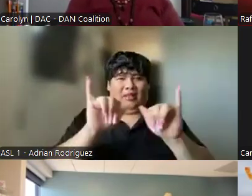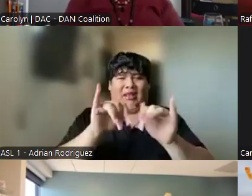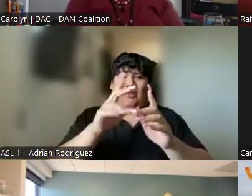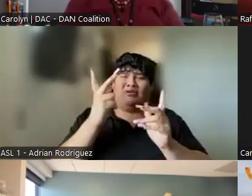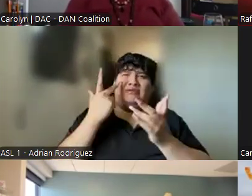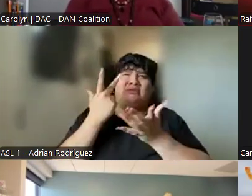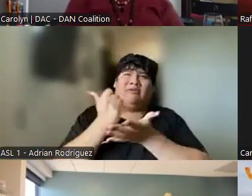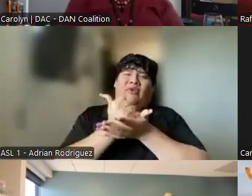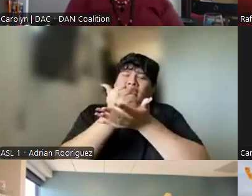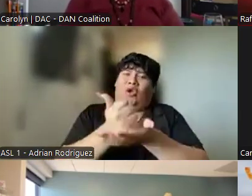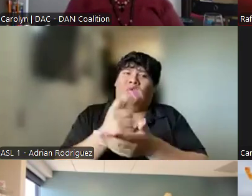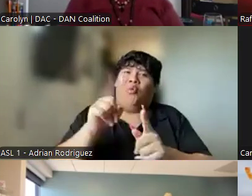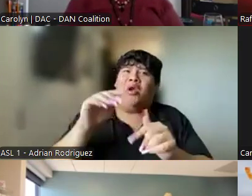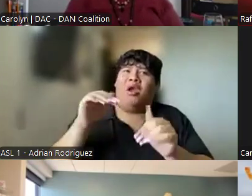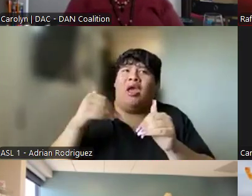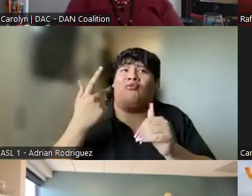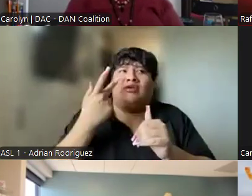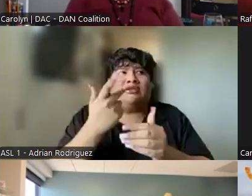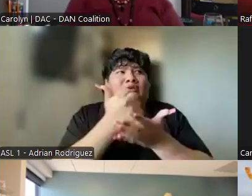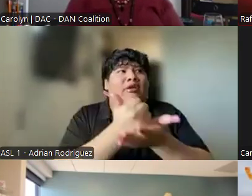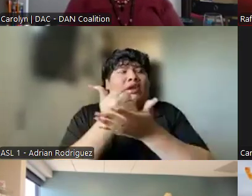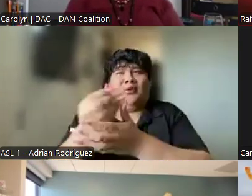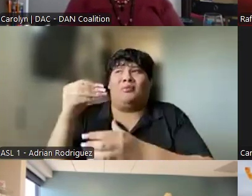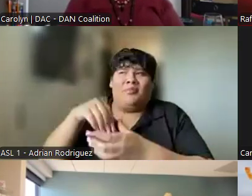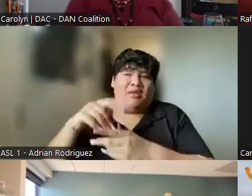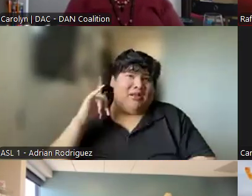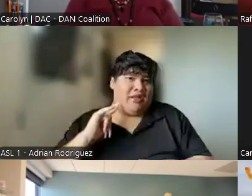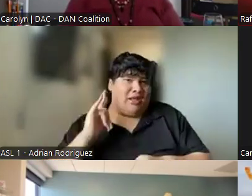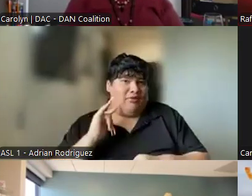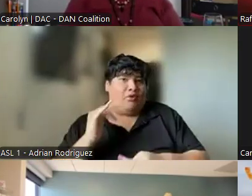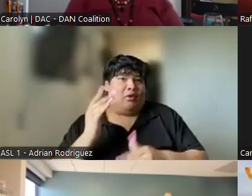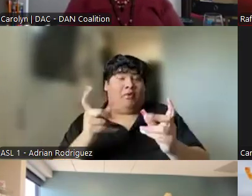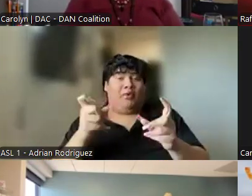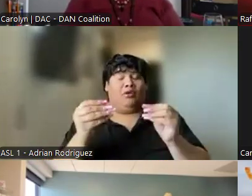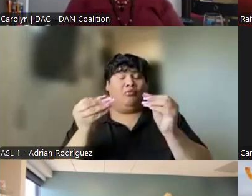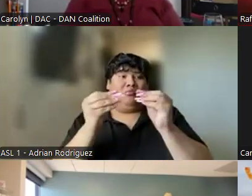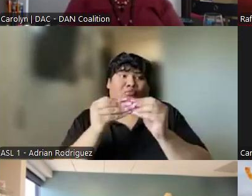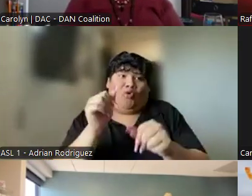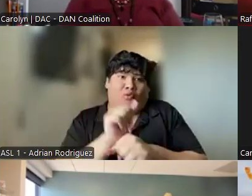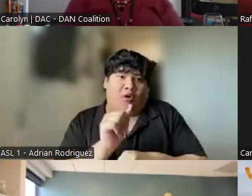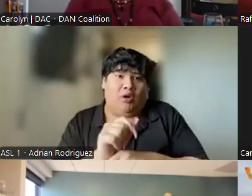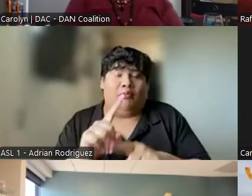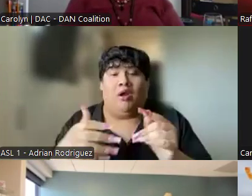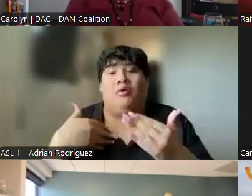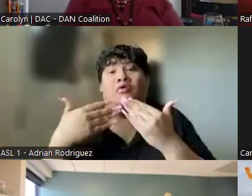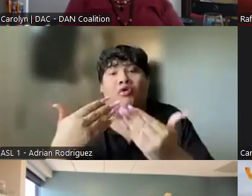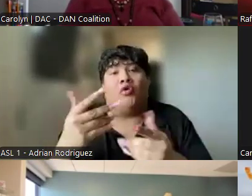see where have we really made an impact in California versus maybe need to do a little bit more work. I appreciate Rigo's